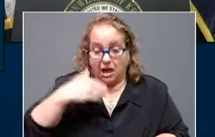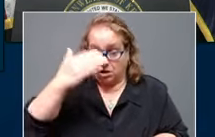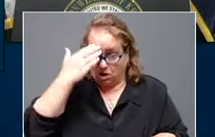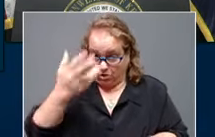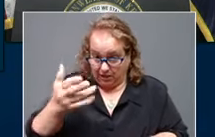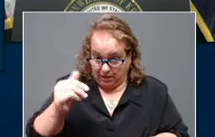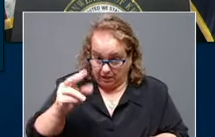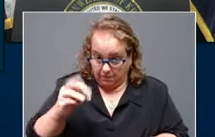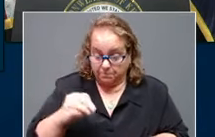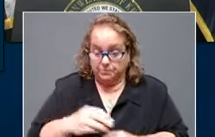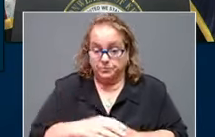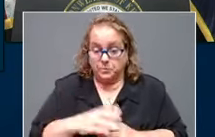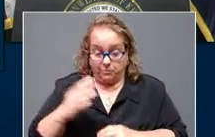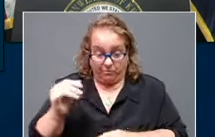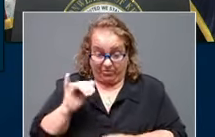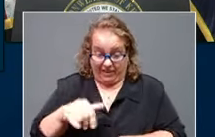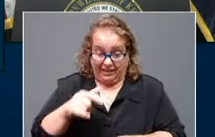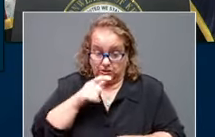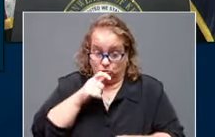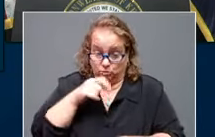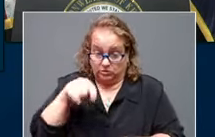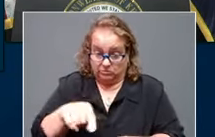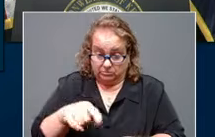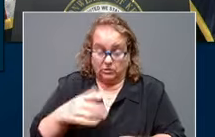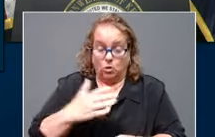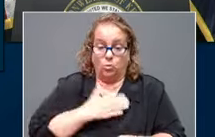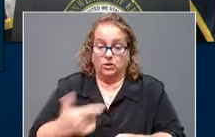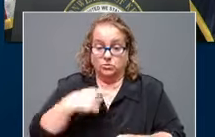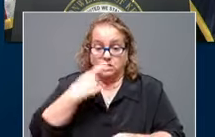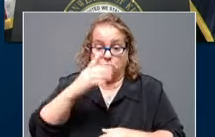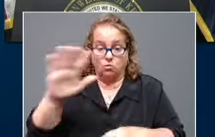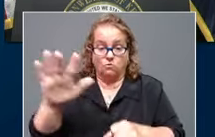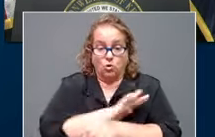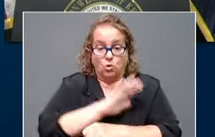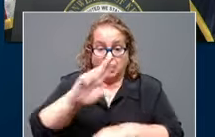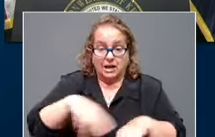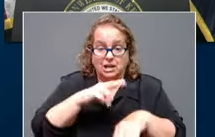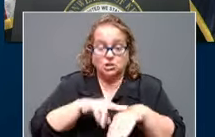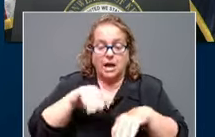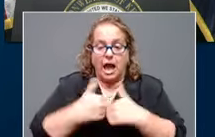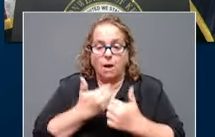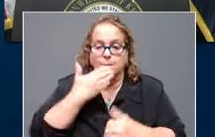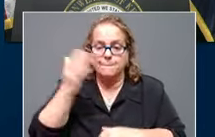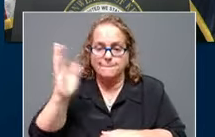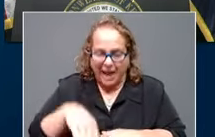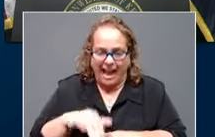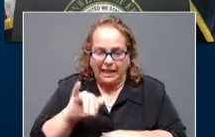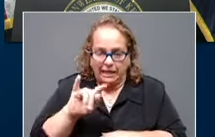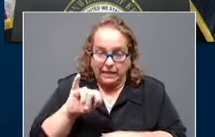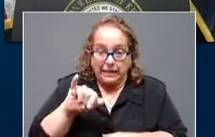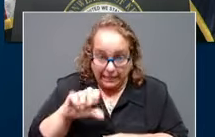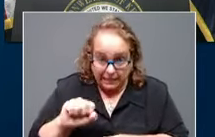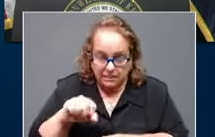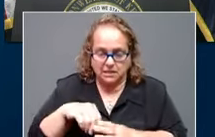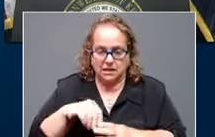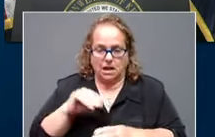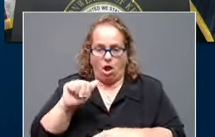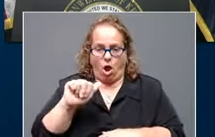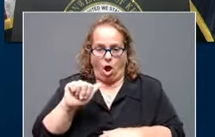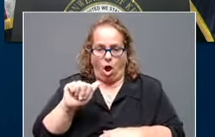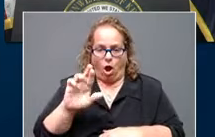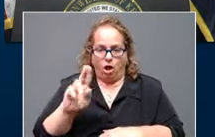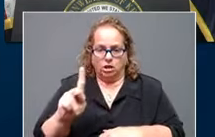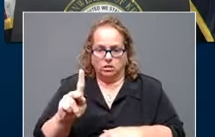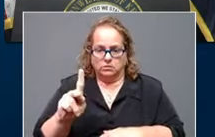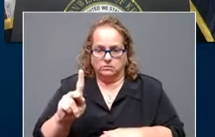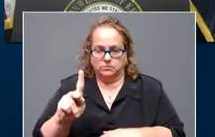that. There are at least 8 people that need an ICU bed in a state that size every day. Who's not going to be